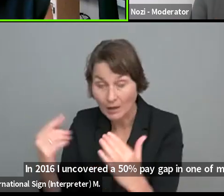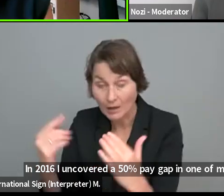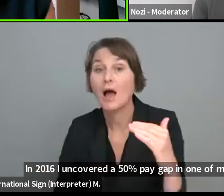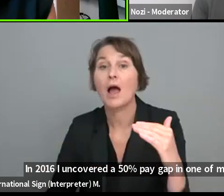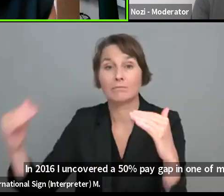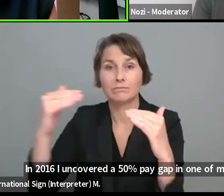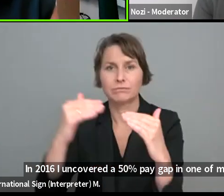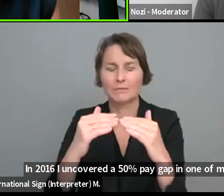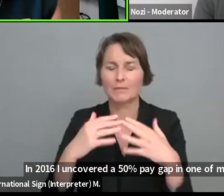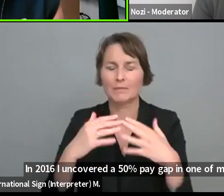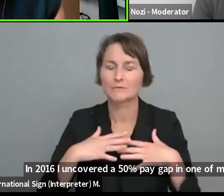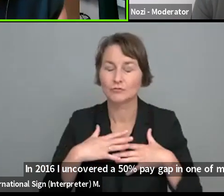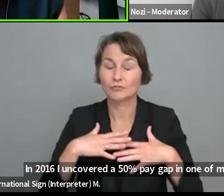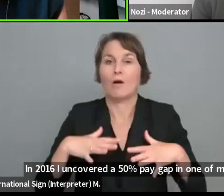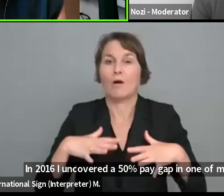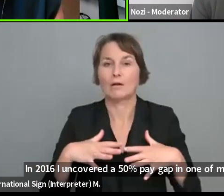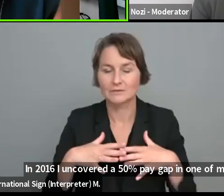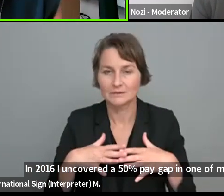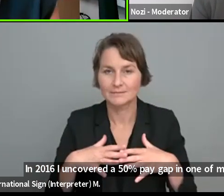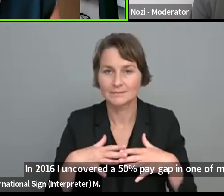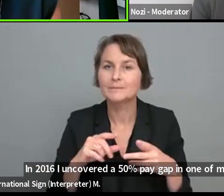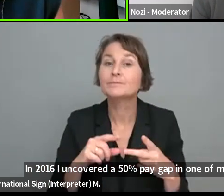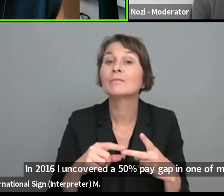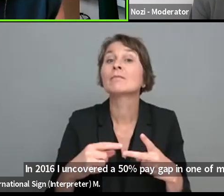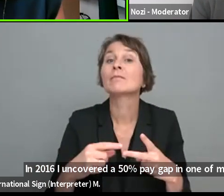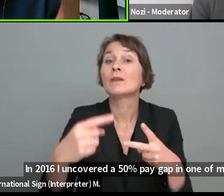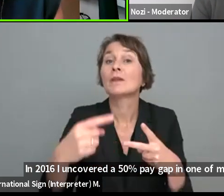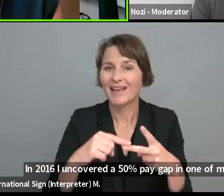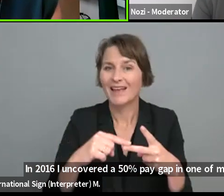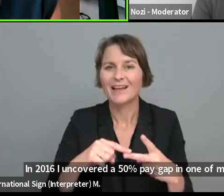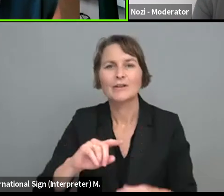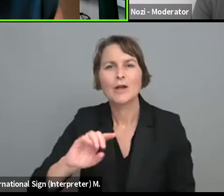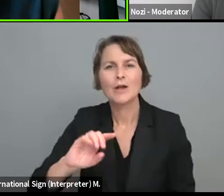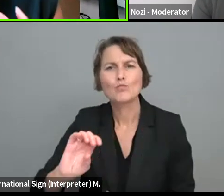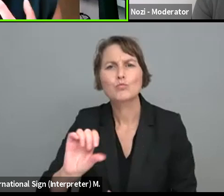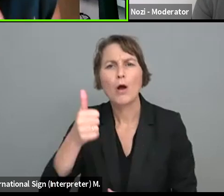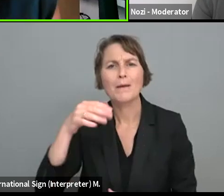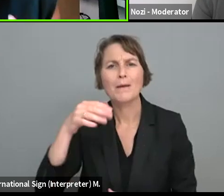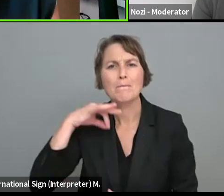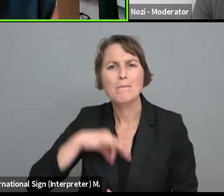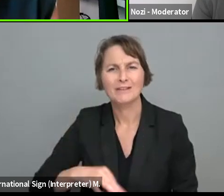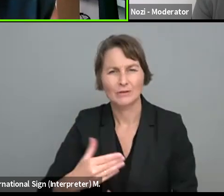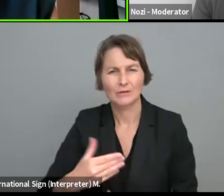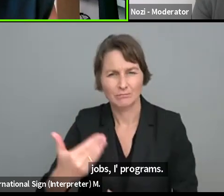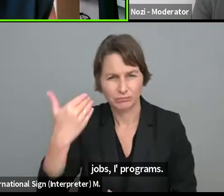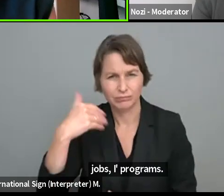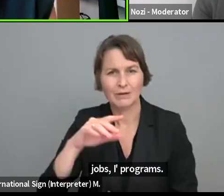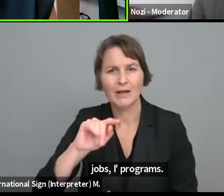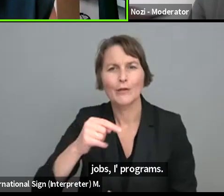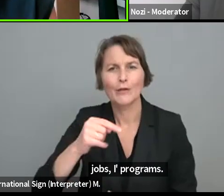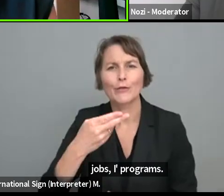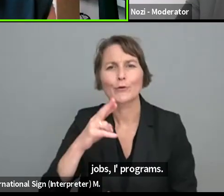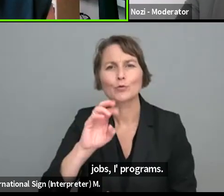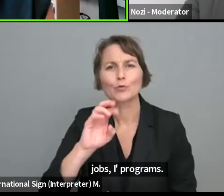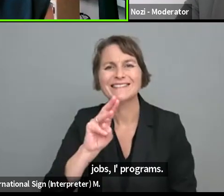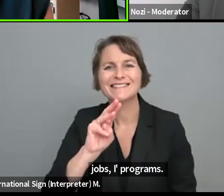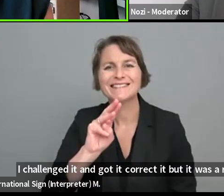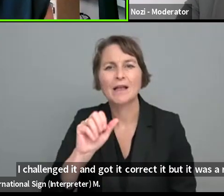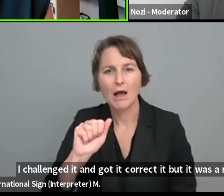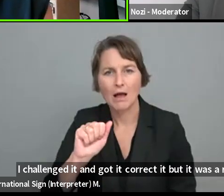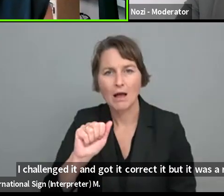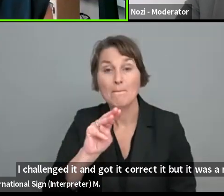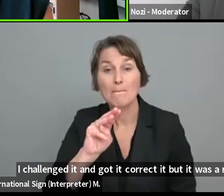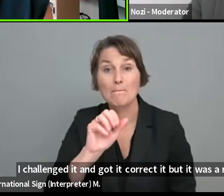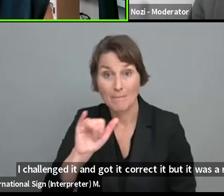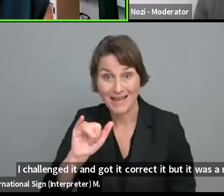jobs. And then when the Prime Minister, Theresa May, changed the law requiring